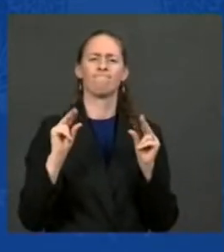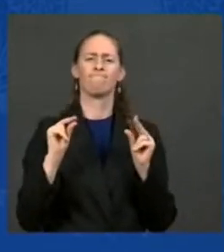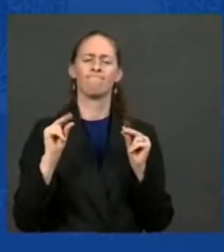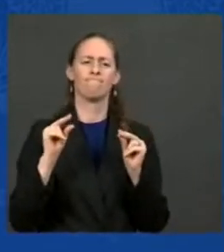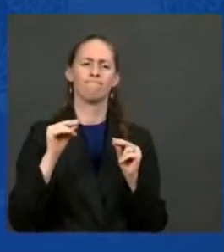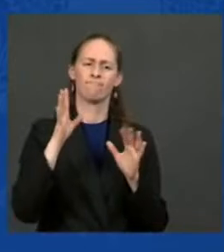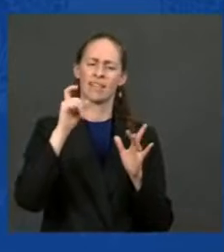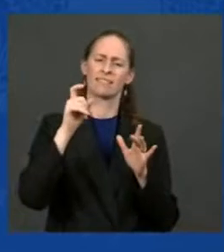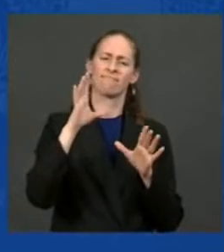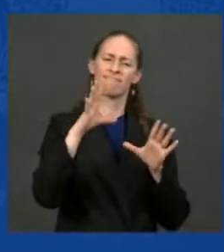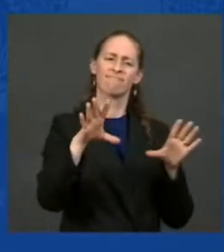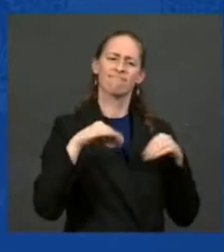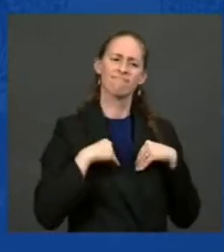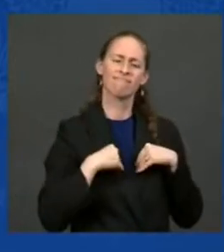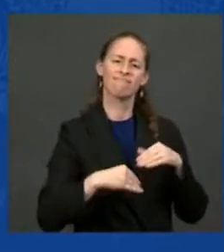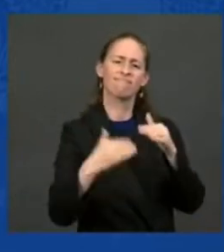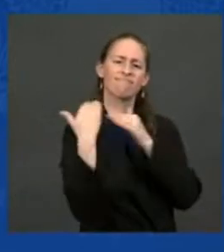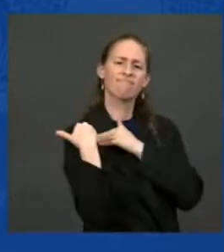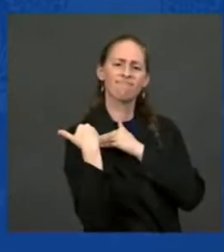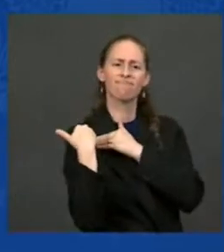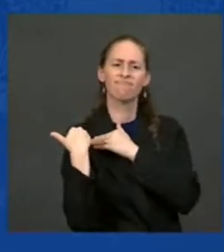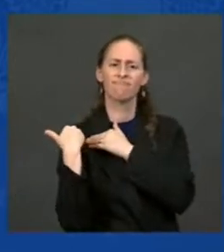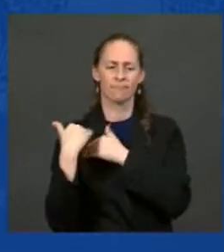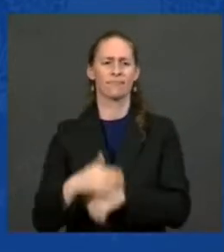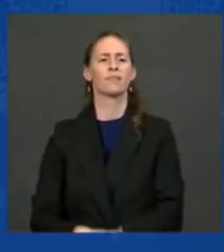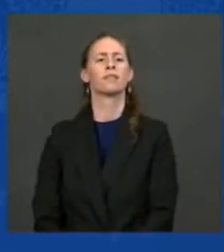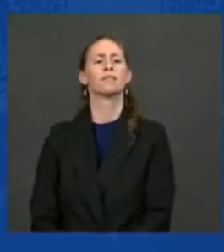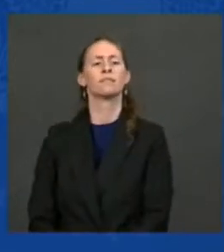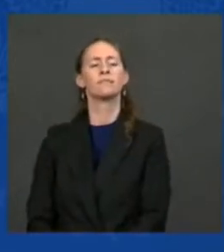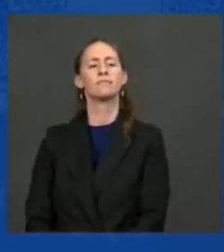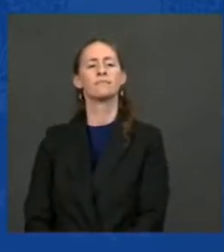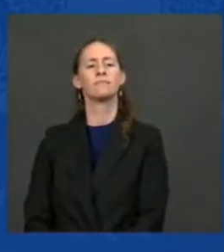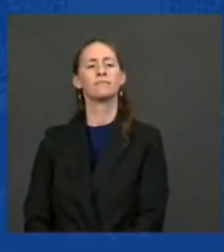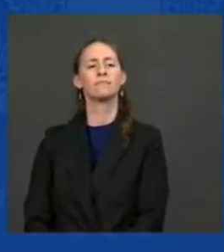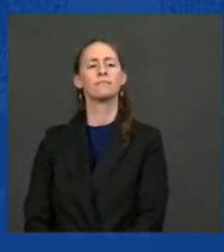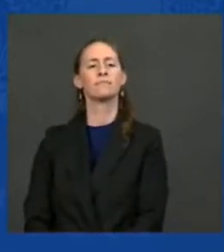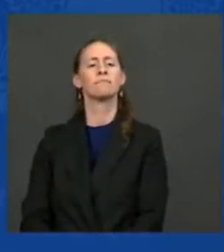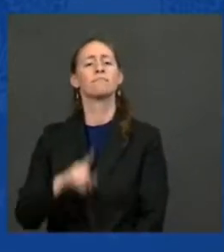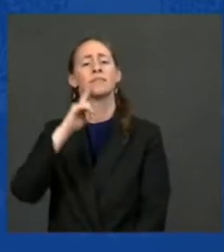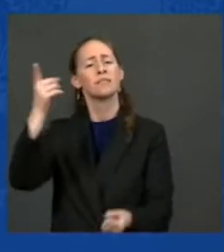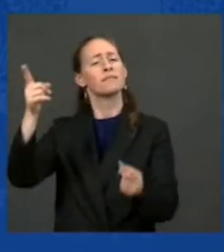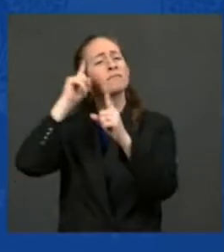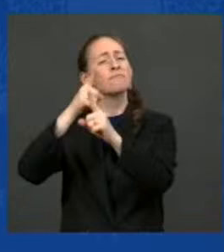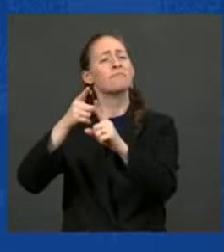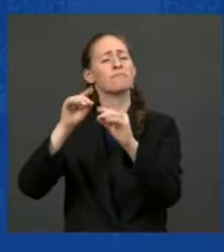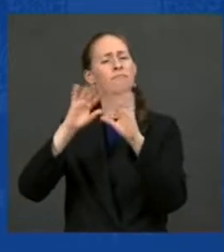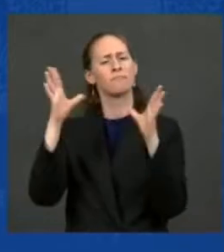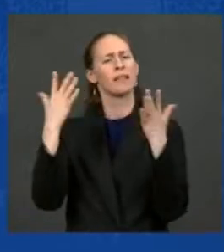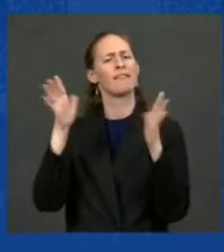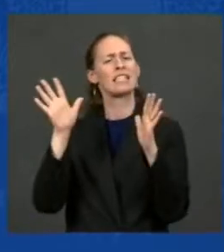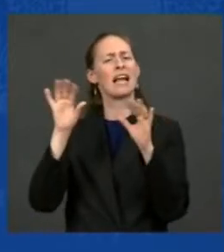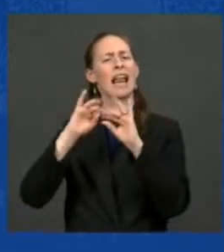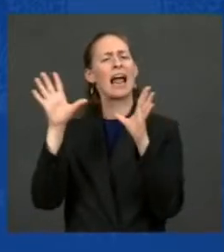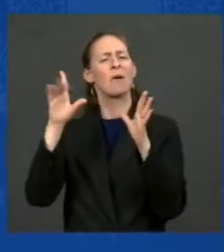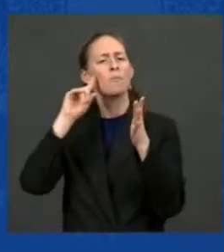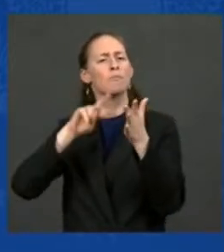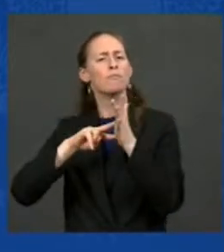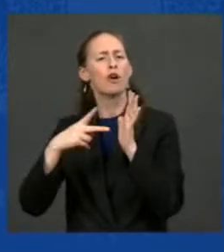Tom Dodd lived a life with a clarity of purpose. He brought it to his service as a U.S.